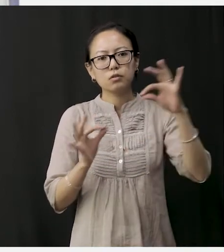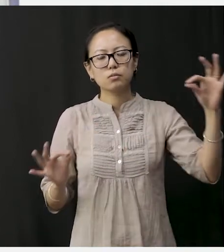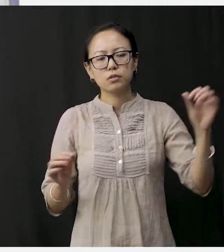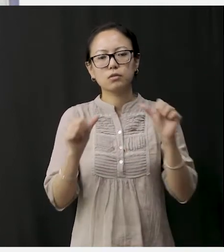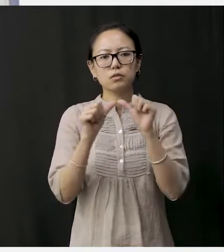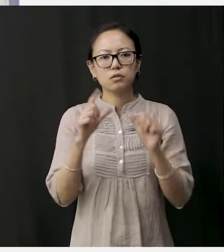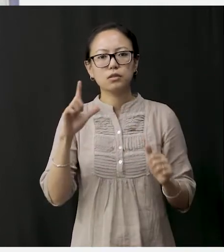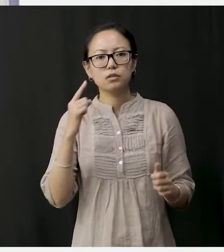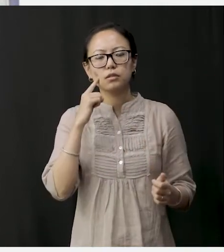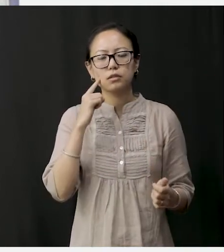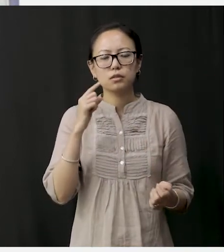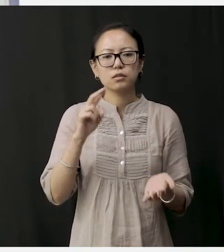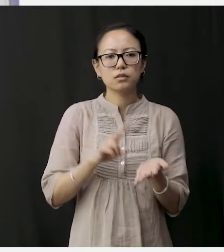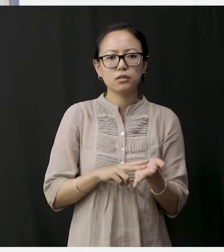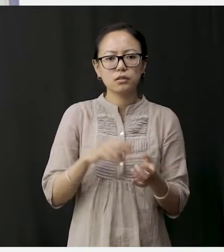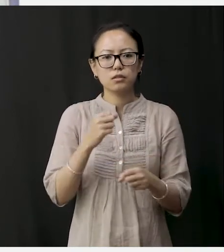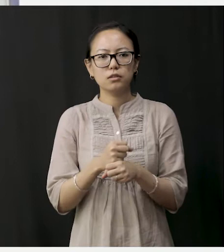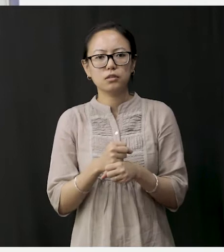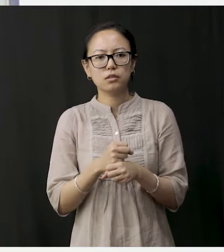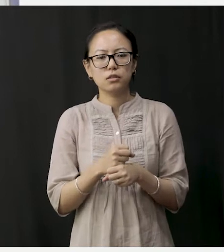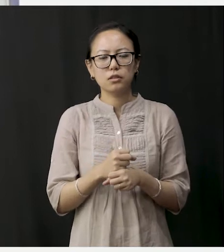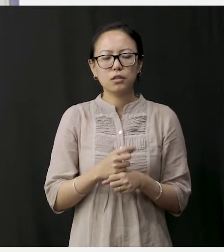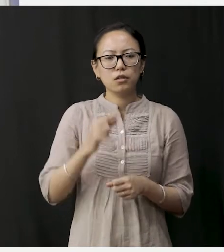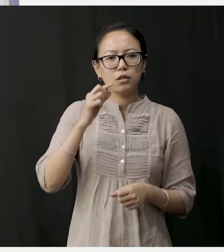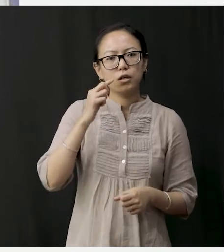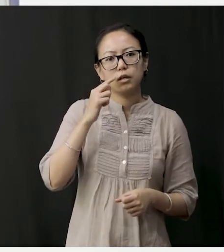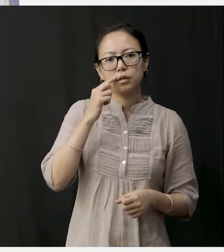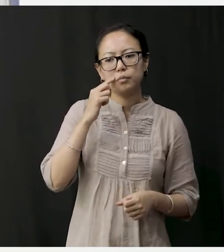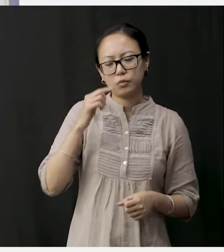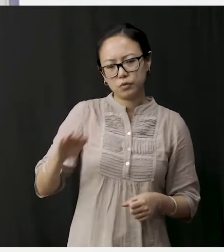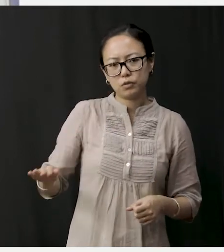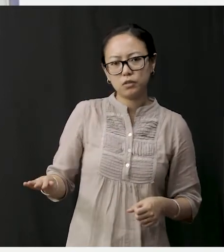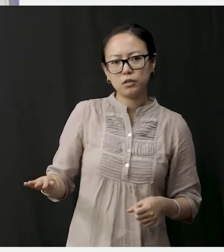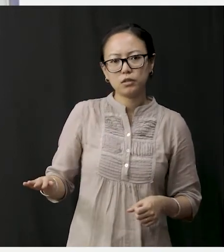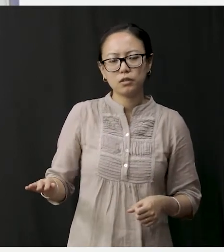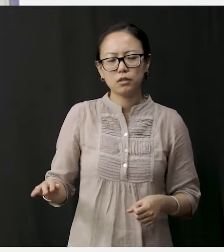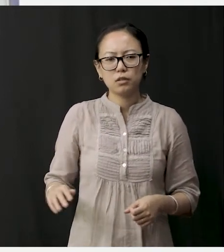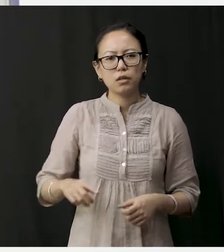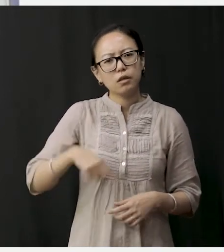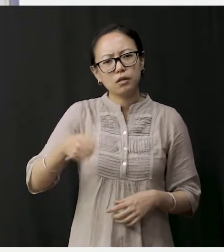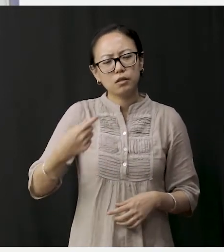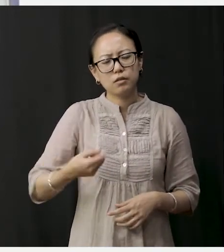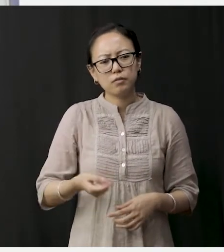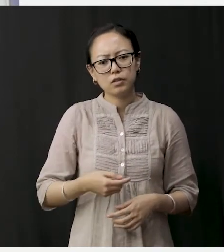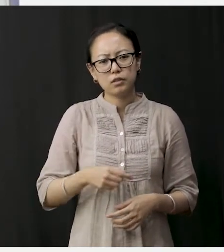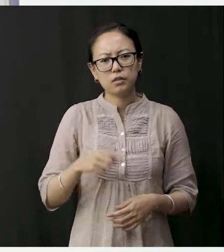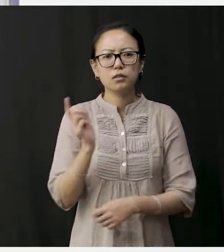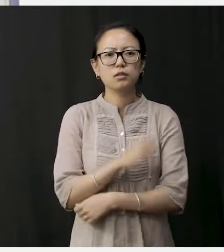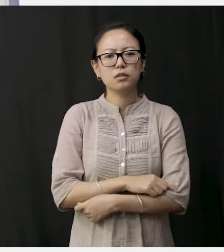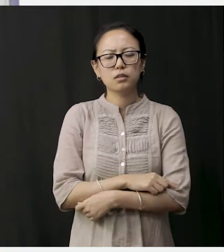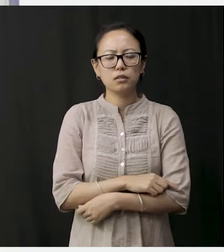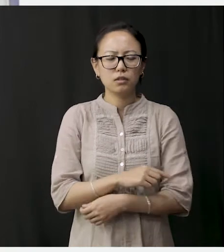is a boy and he used to write a diary. Now if you don't know what is a diary, it is a book,